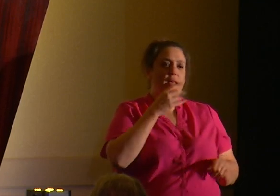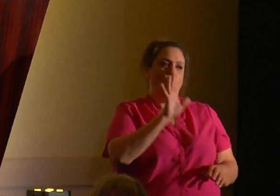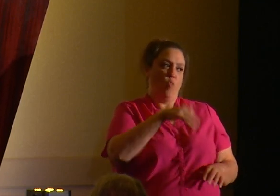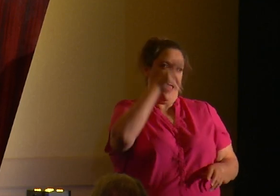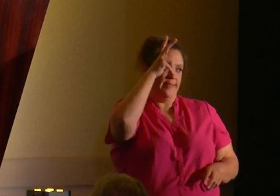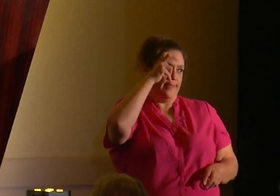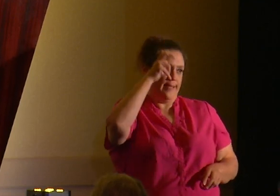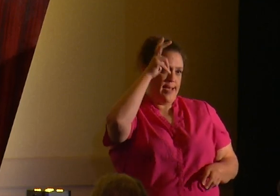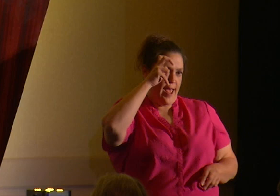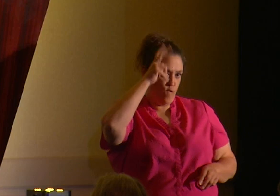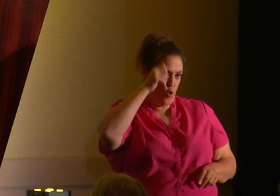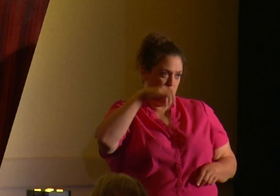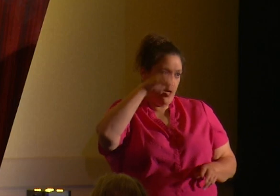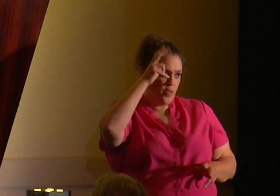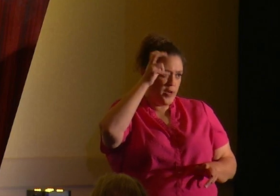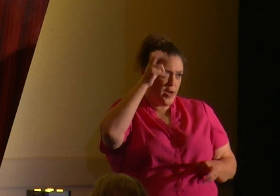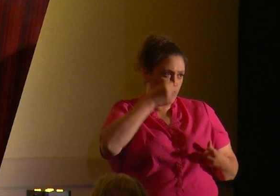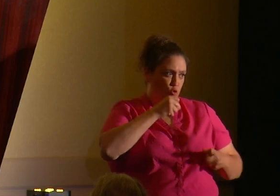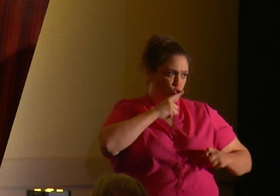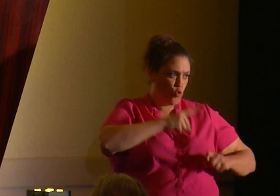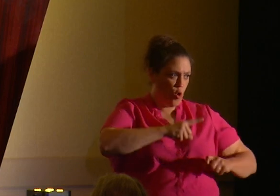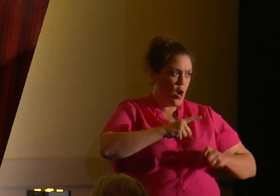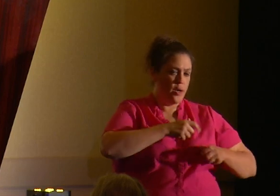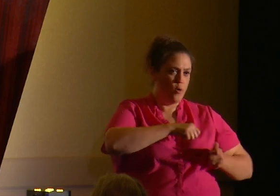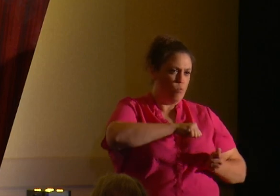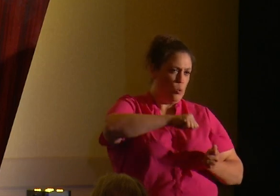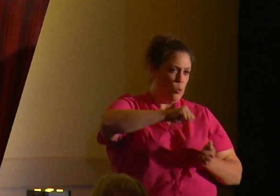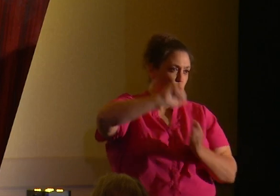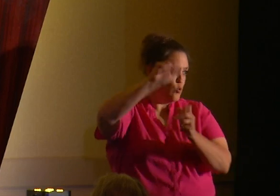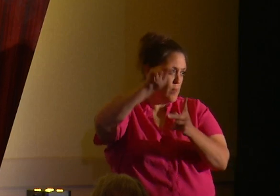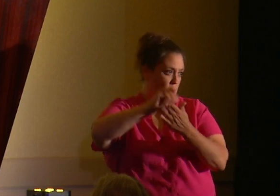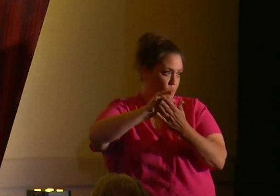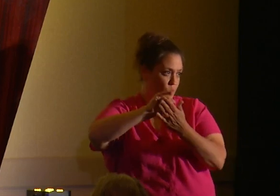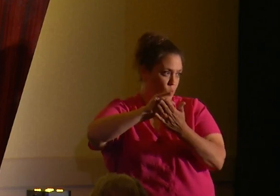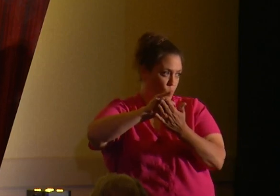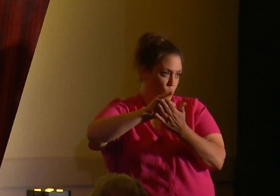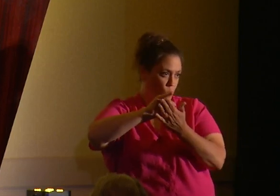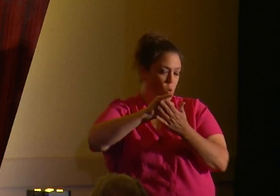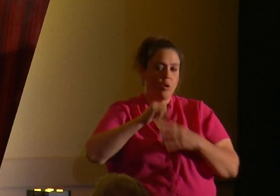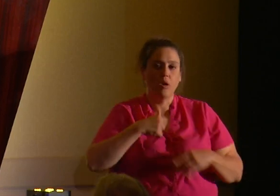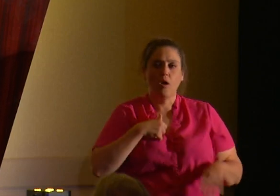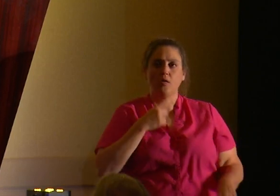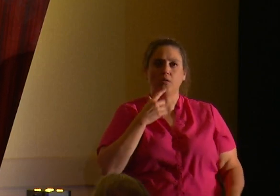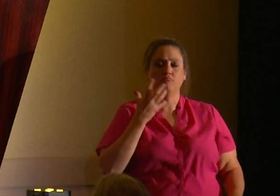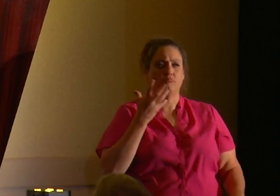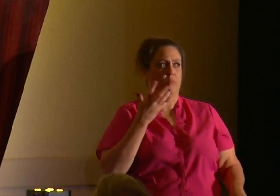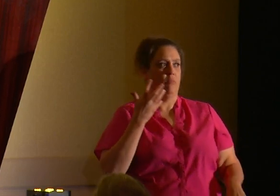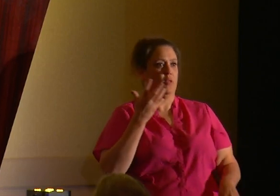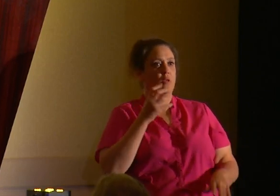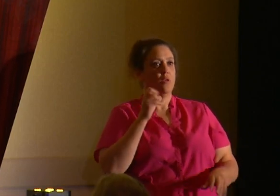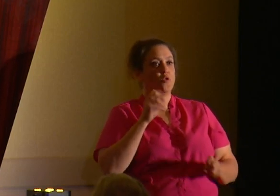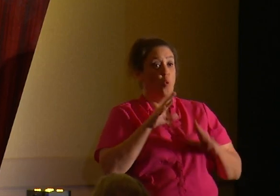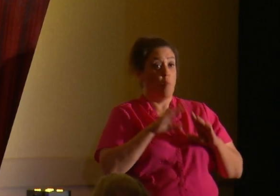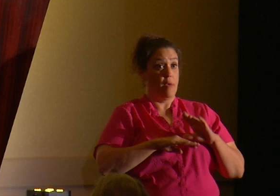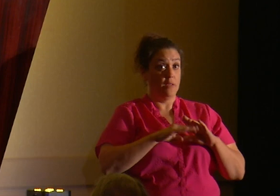going all the way through because you just came back and now he's trying to pull you back into the world. So what I basically did